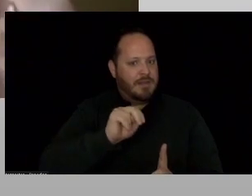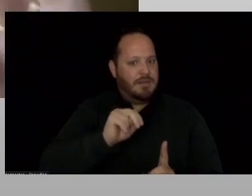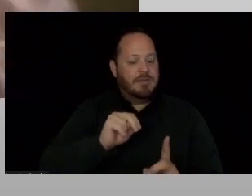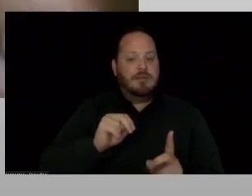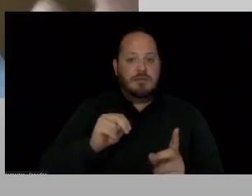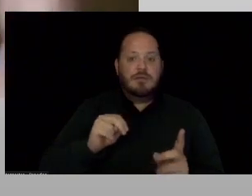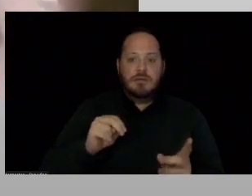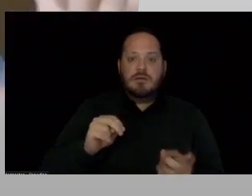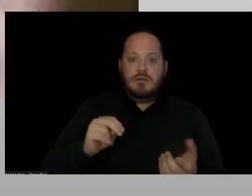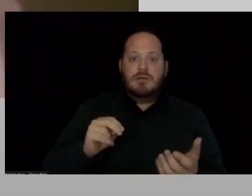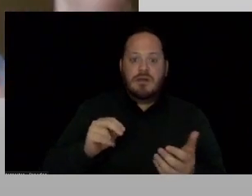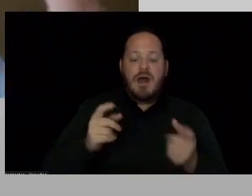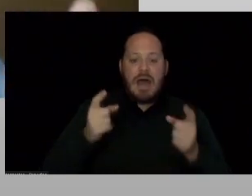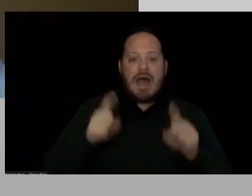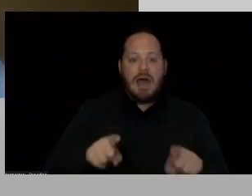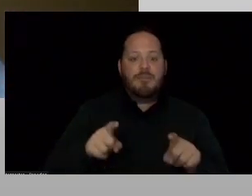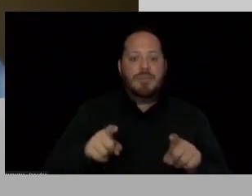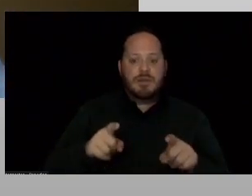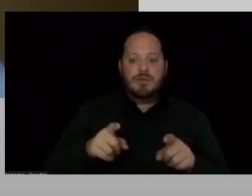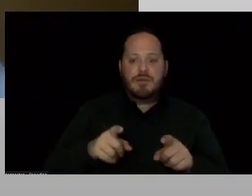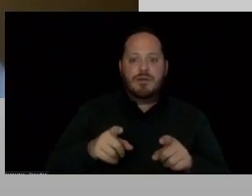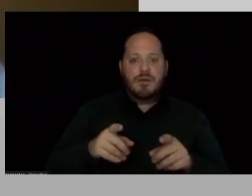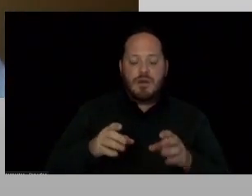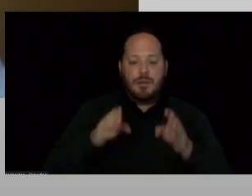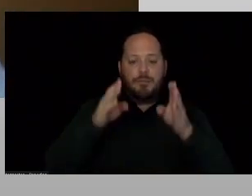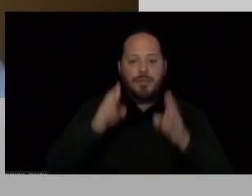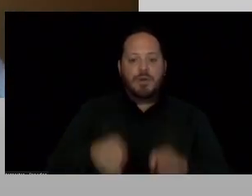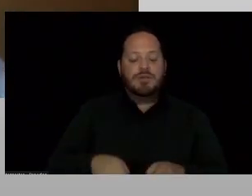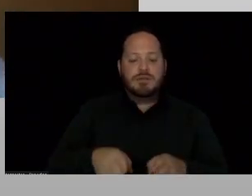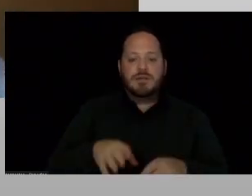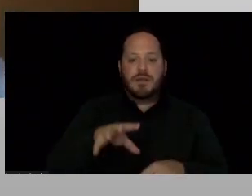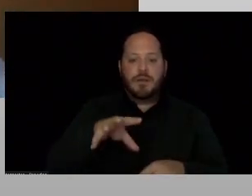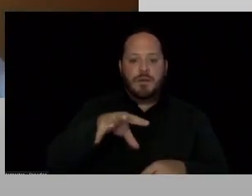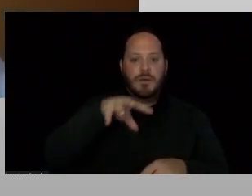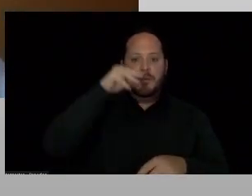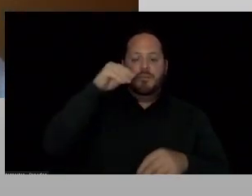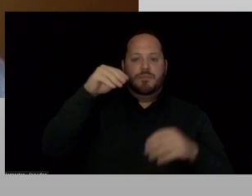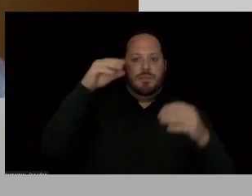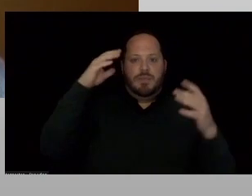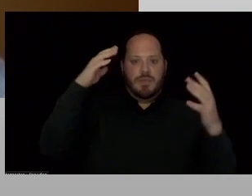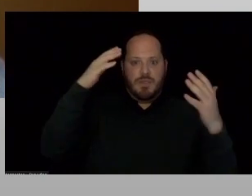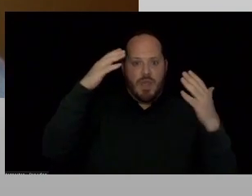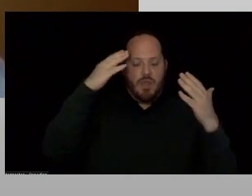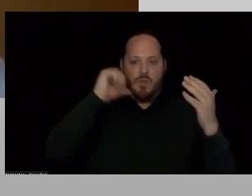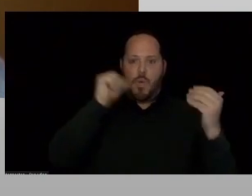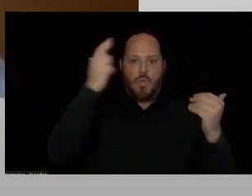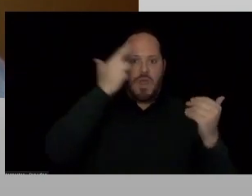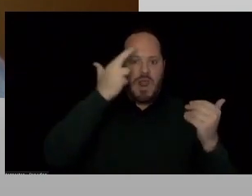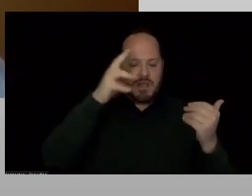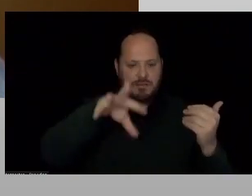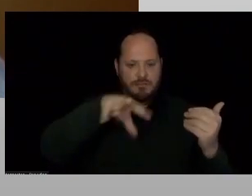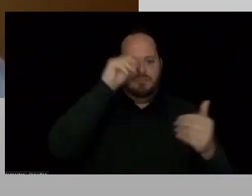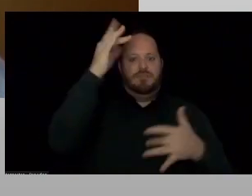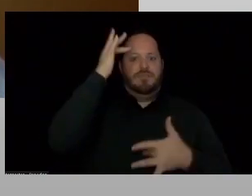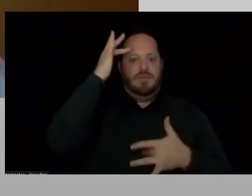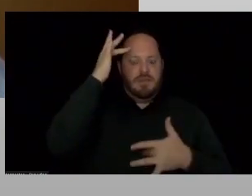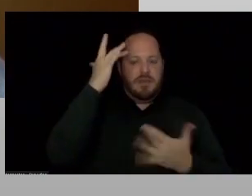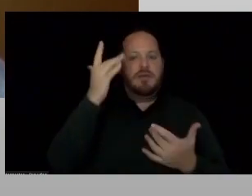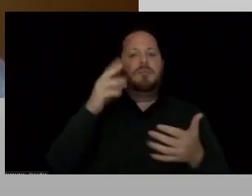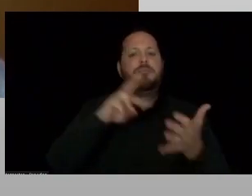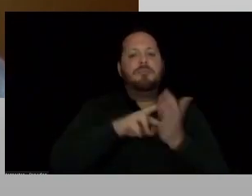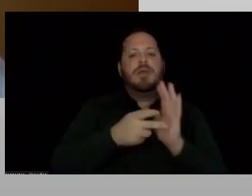their through their nose and respiratory tracts without knowing it. If they wear a mask, that will significantly, the thought is, decrease the